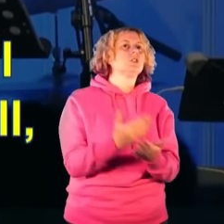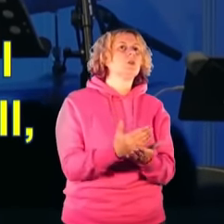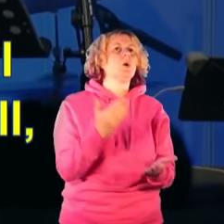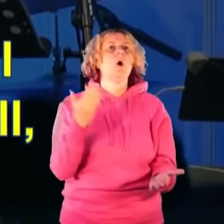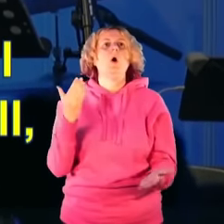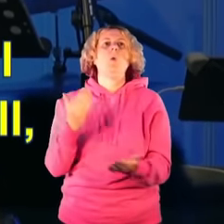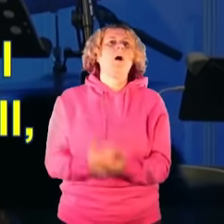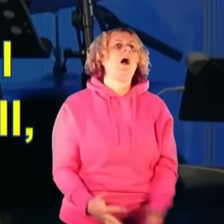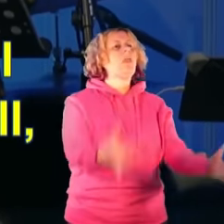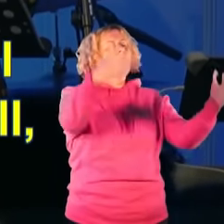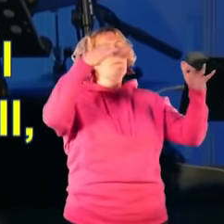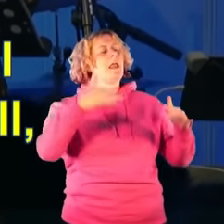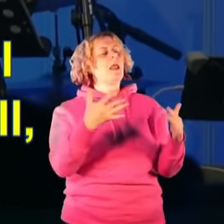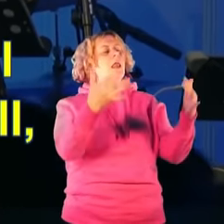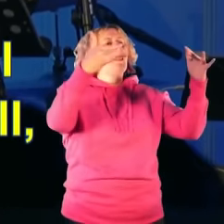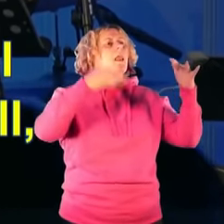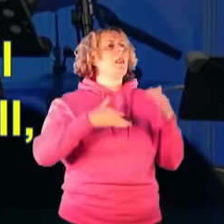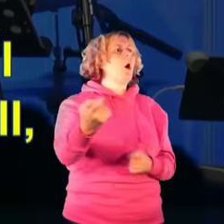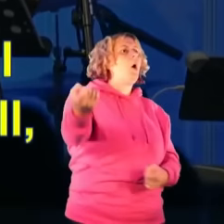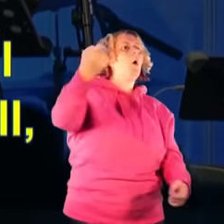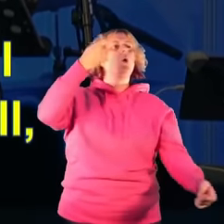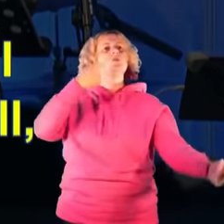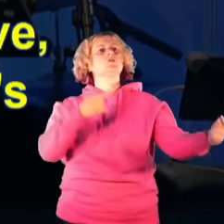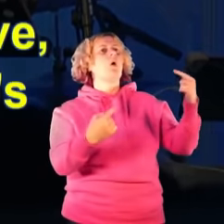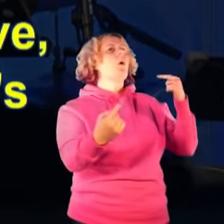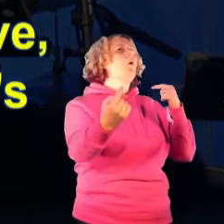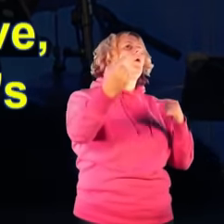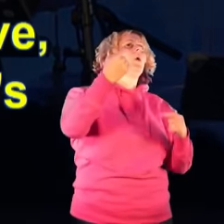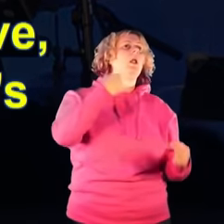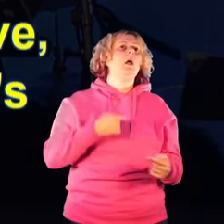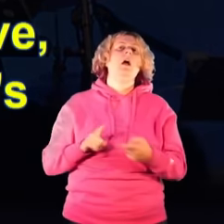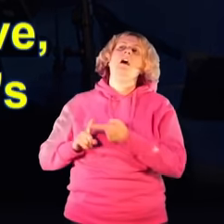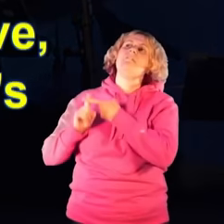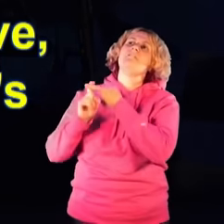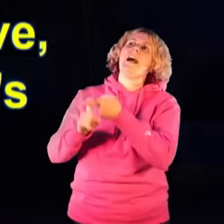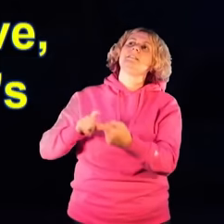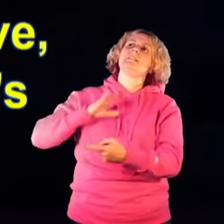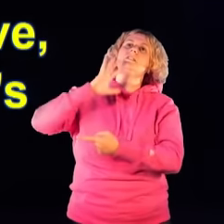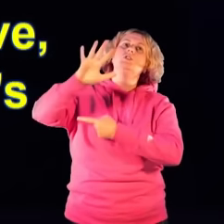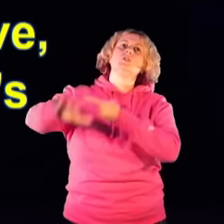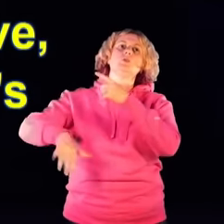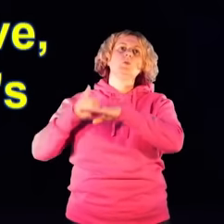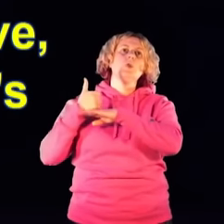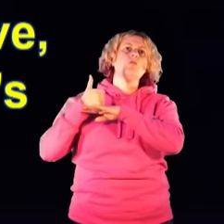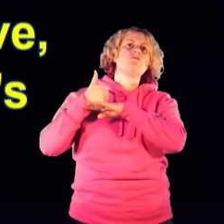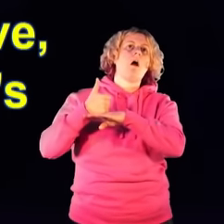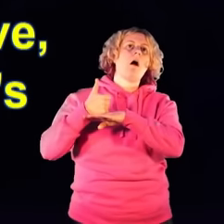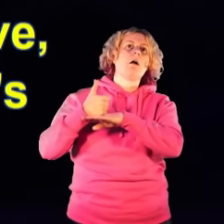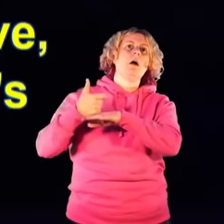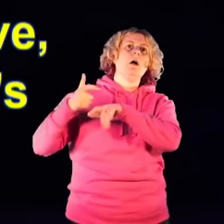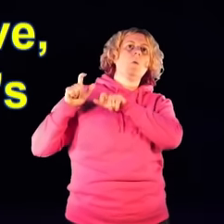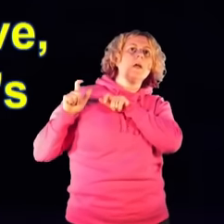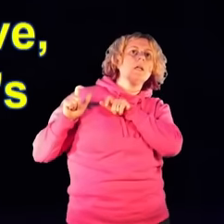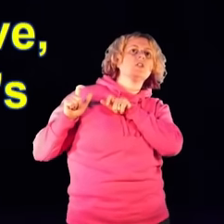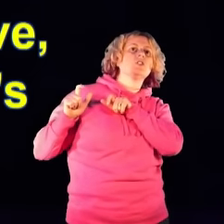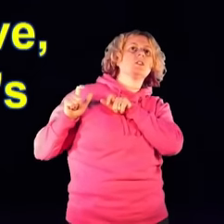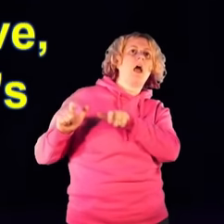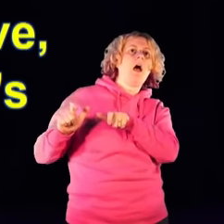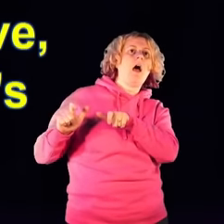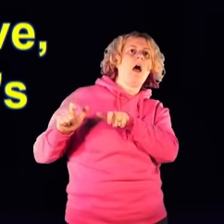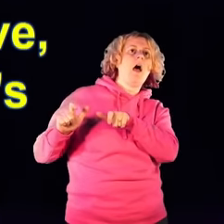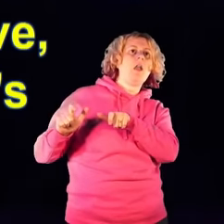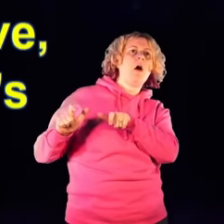steadfast and sure while the billows roll. Fast into the rock